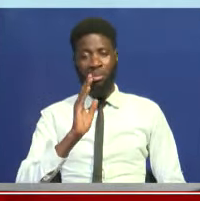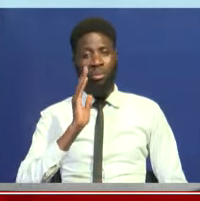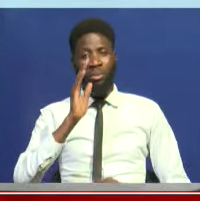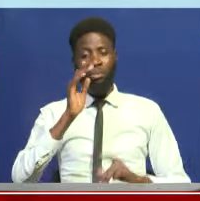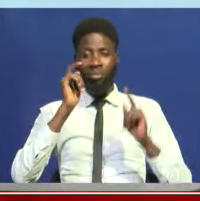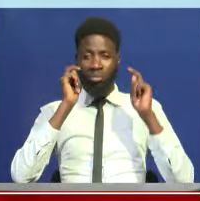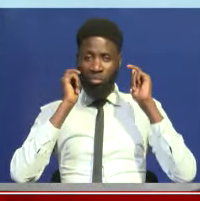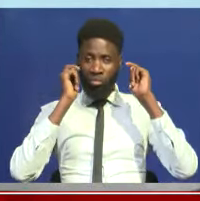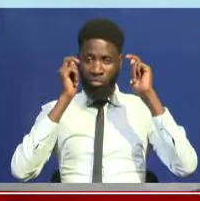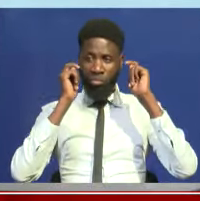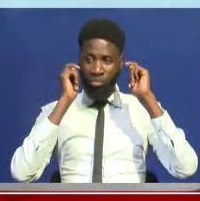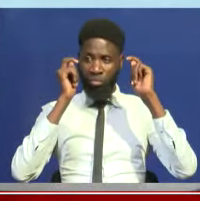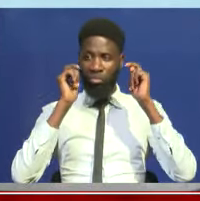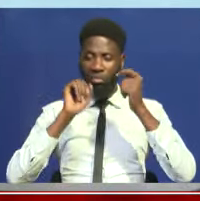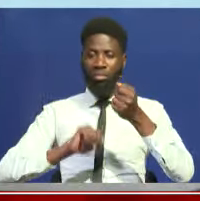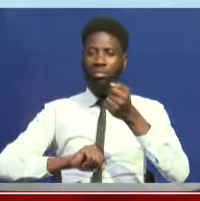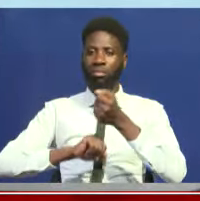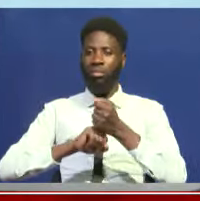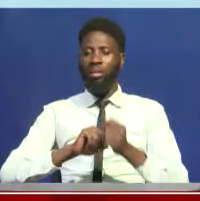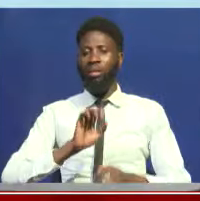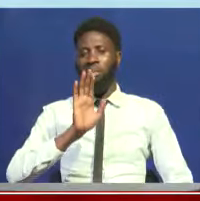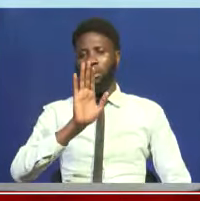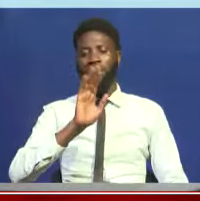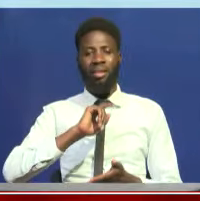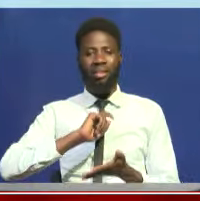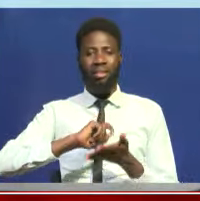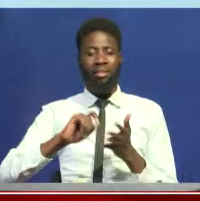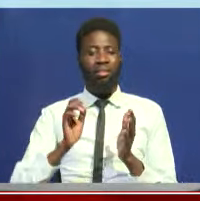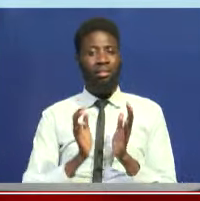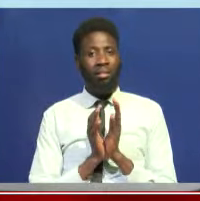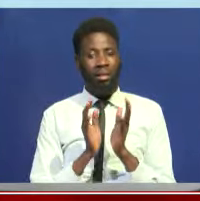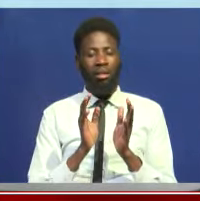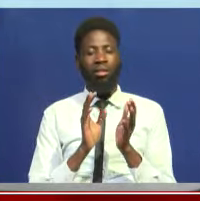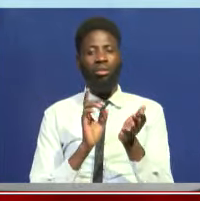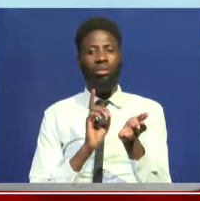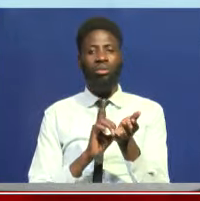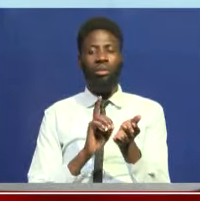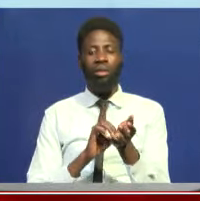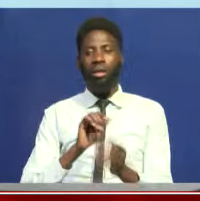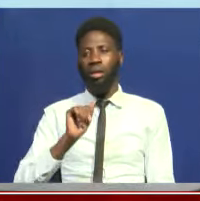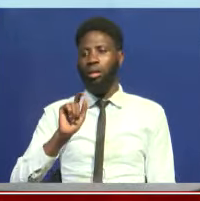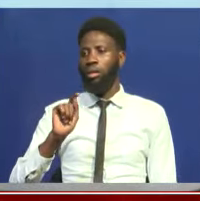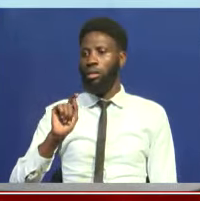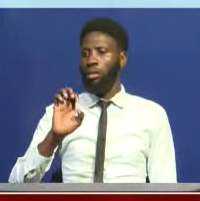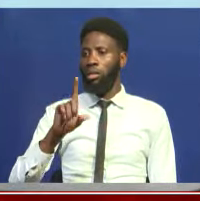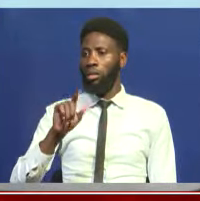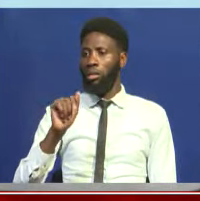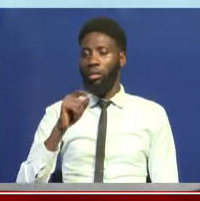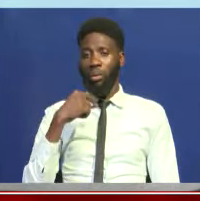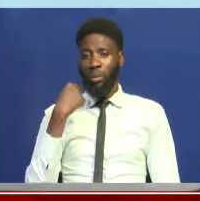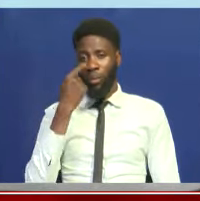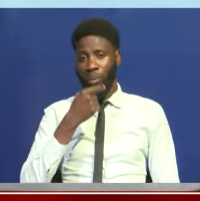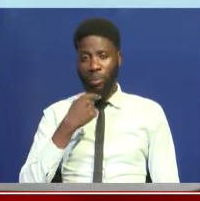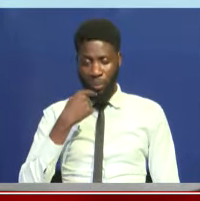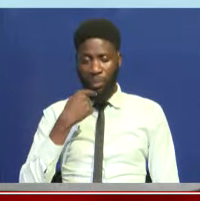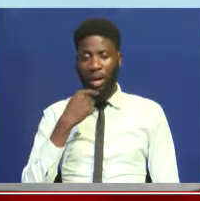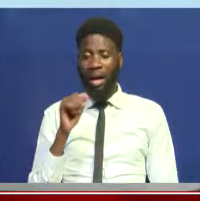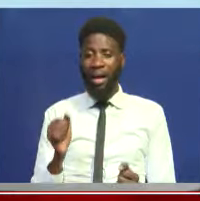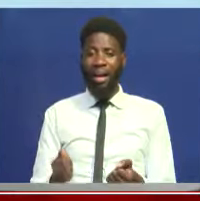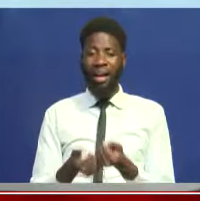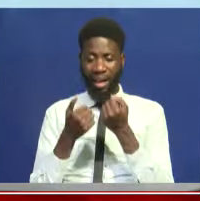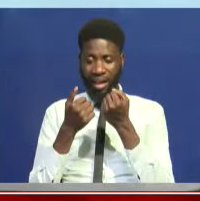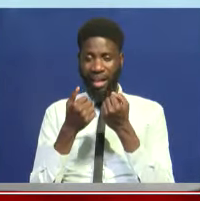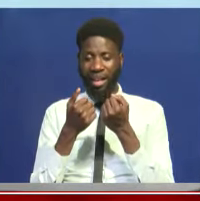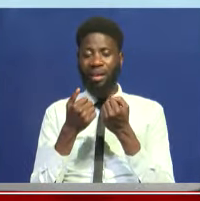in solidarity with their Secretary General, Dr. Davji Attellah, who was hit by a tear gas canister